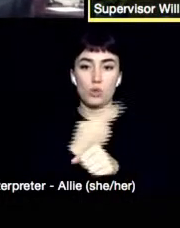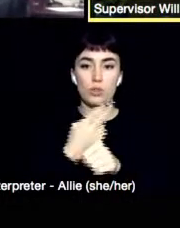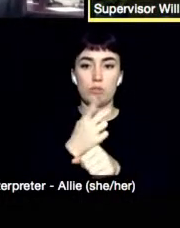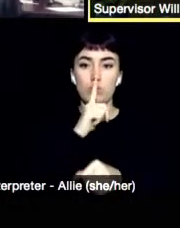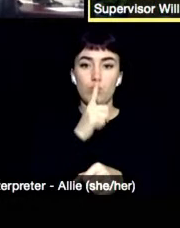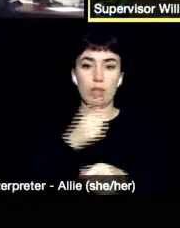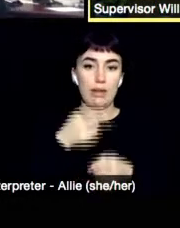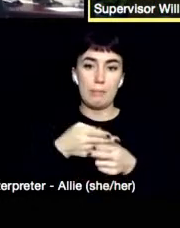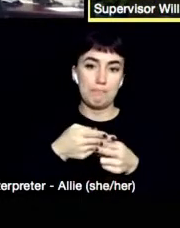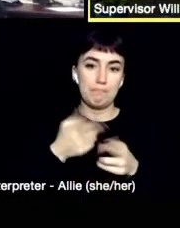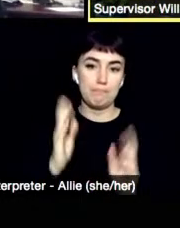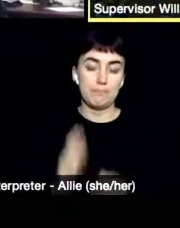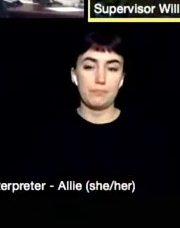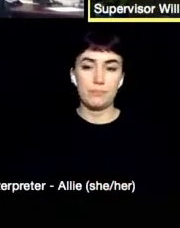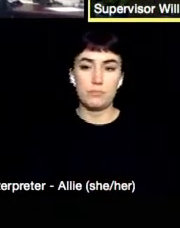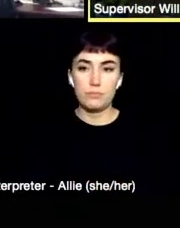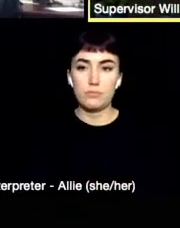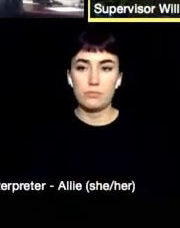name.